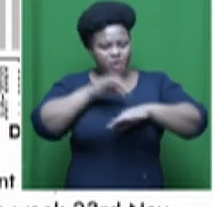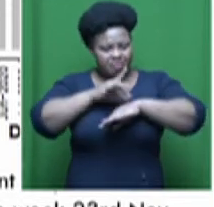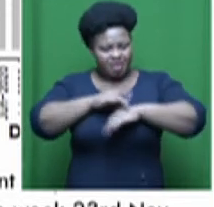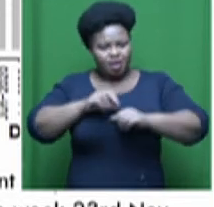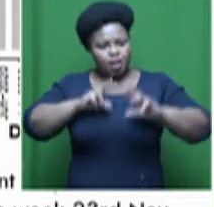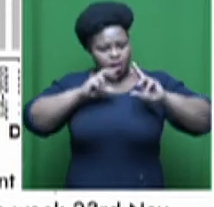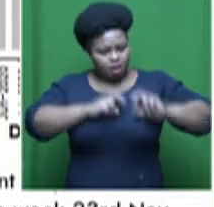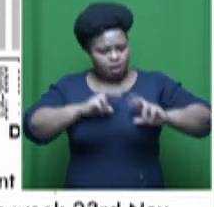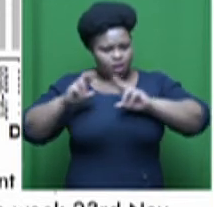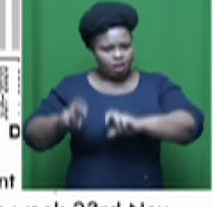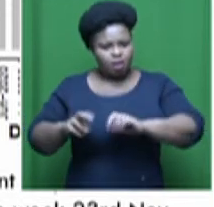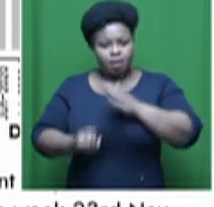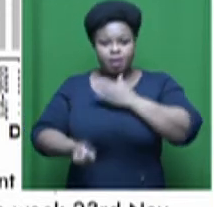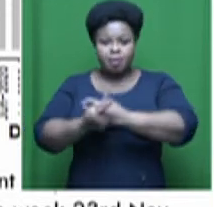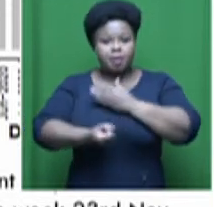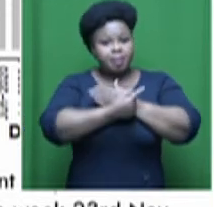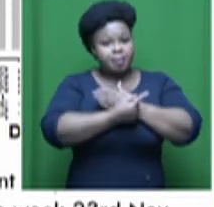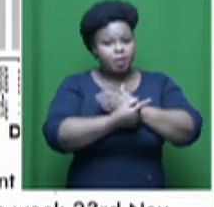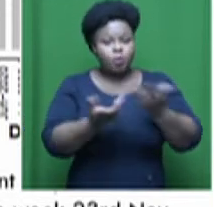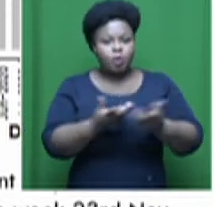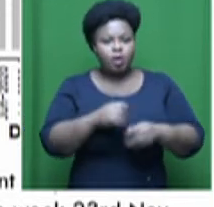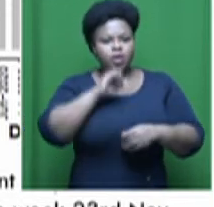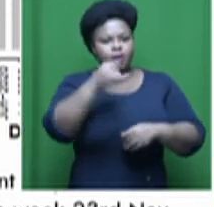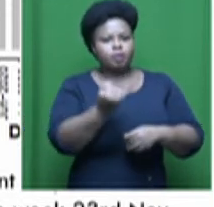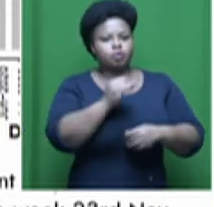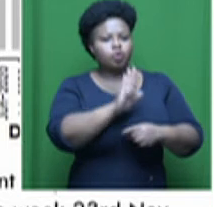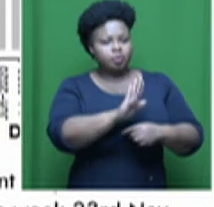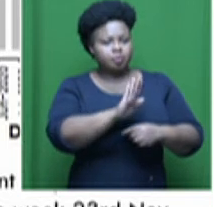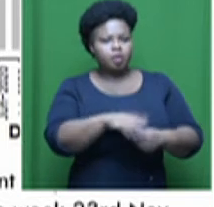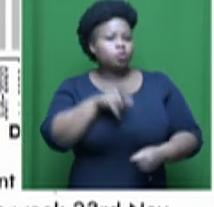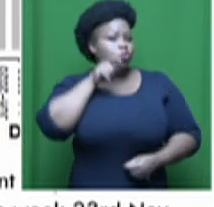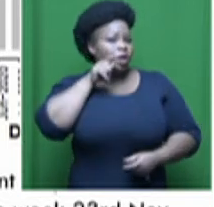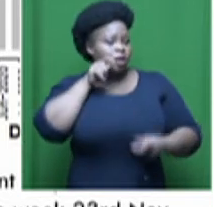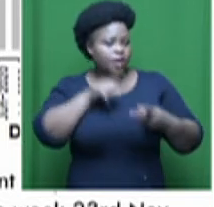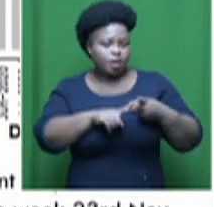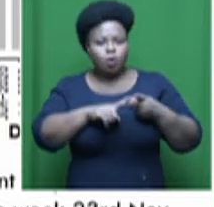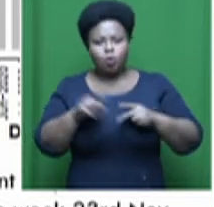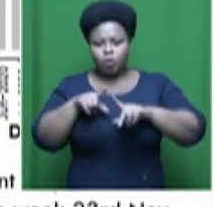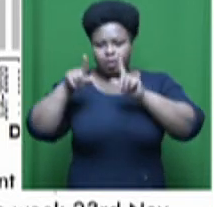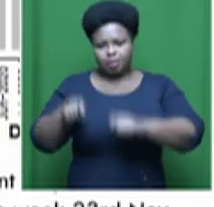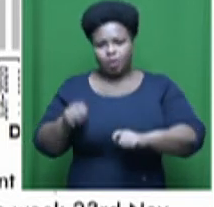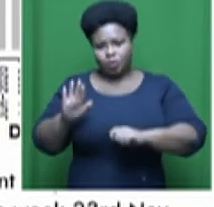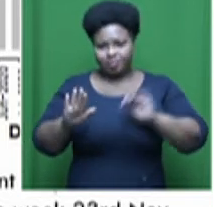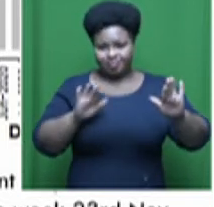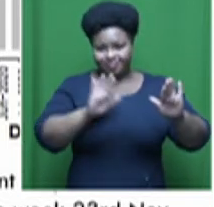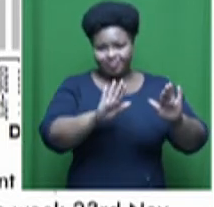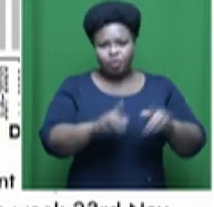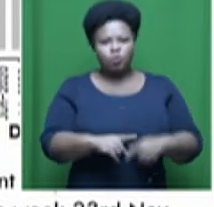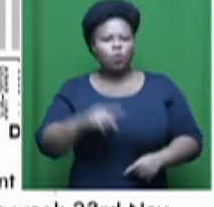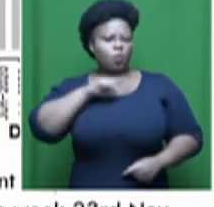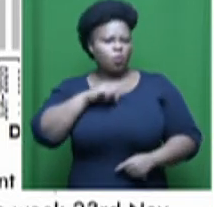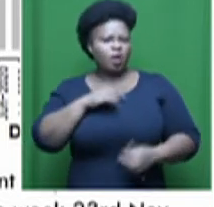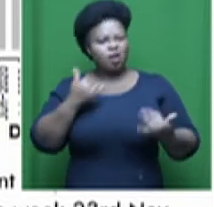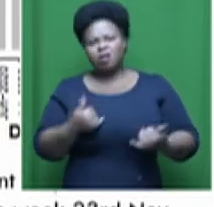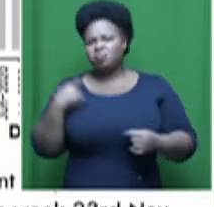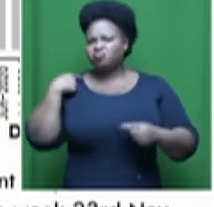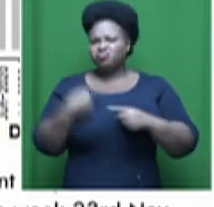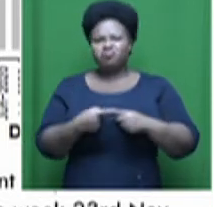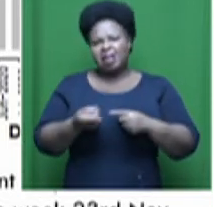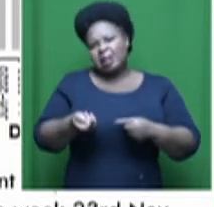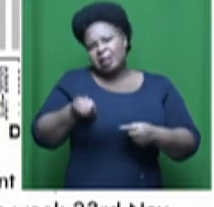being conducted were either in Johannesburg or Tshwane or in the Cape Metro. So until then, there was